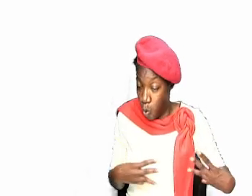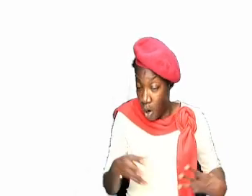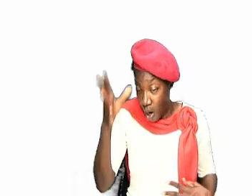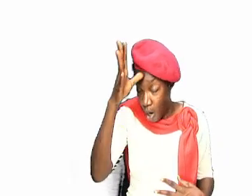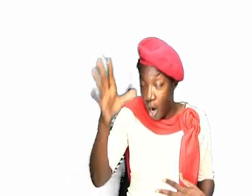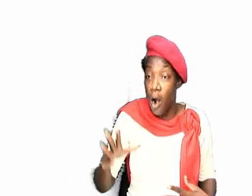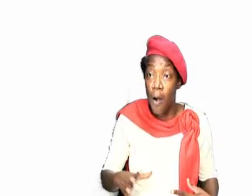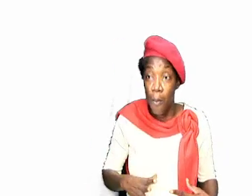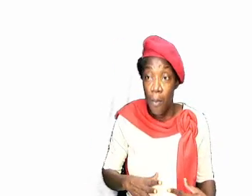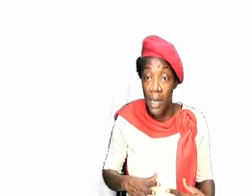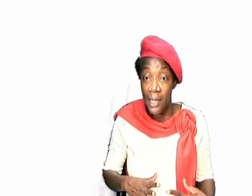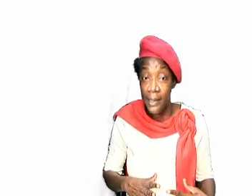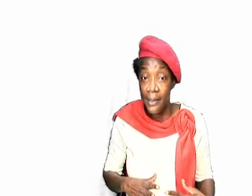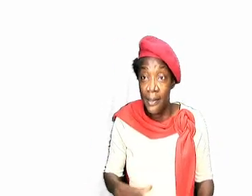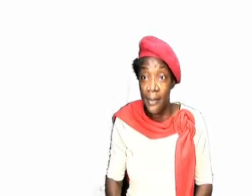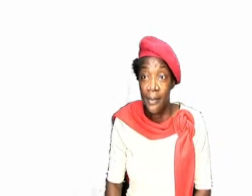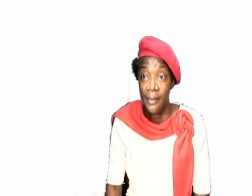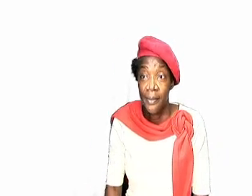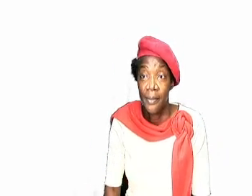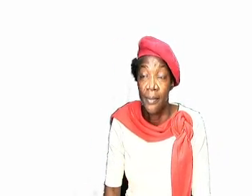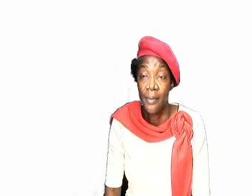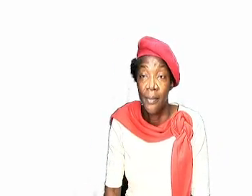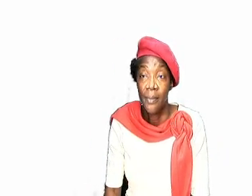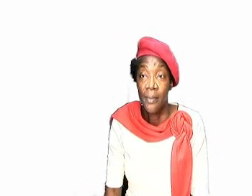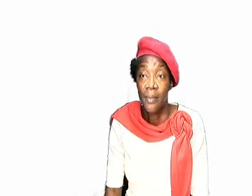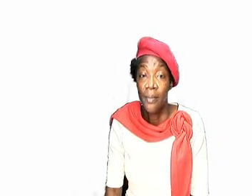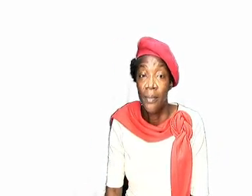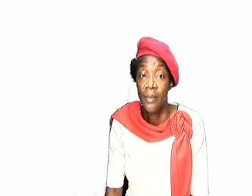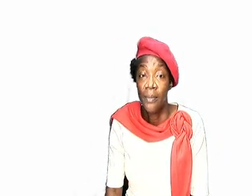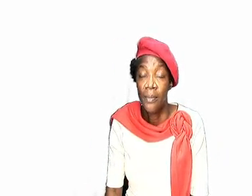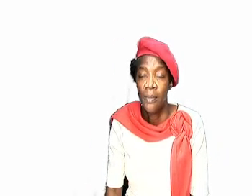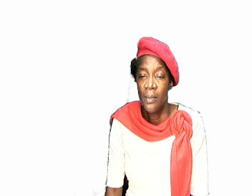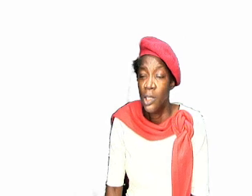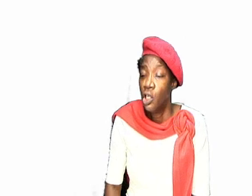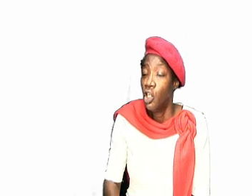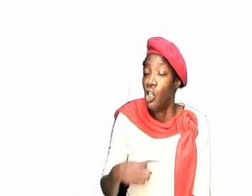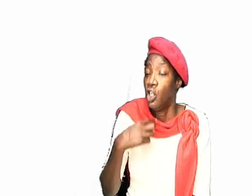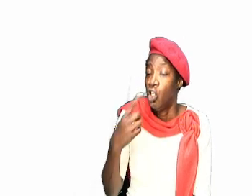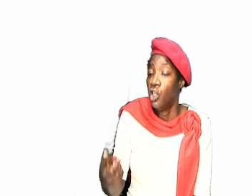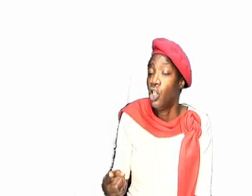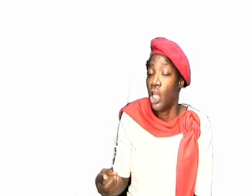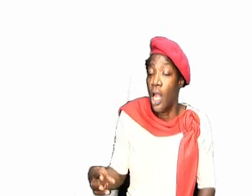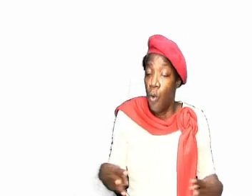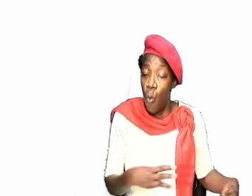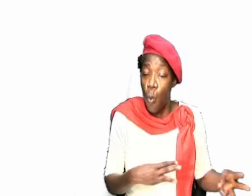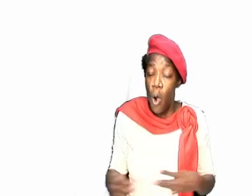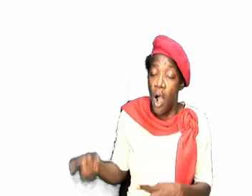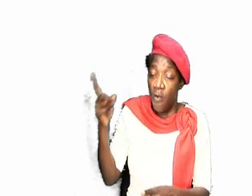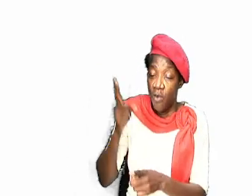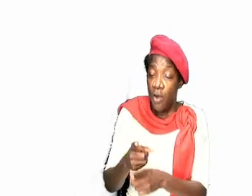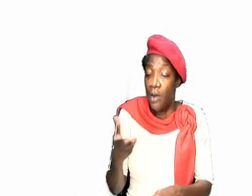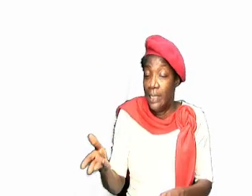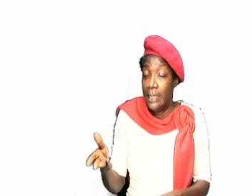He's a man of battles. As long as you say war for the right thing.